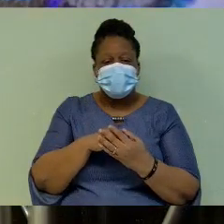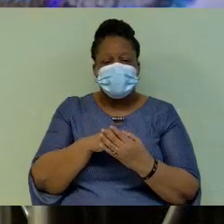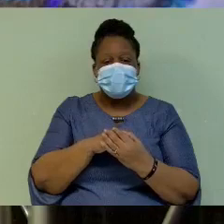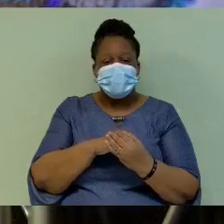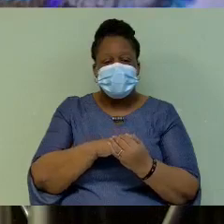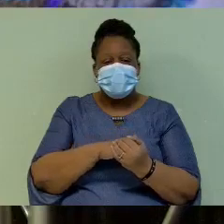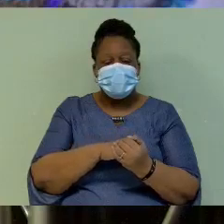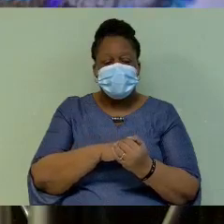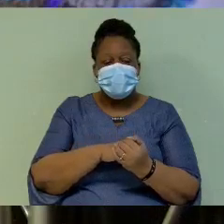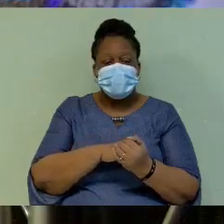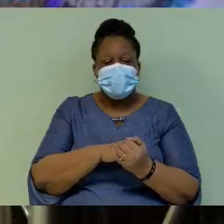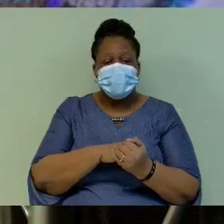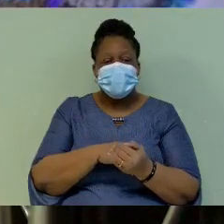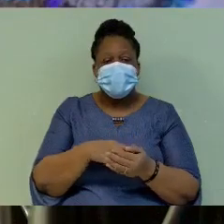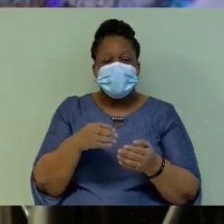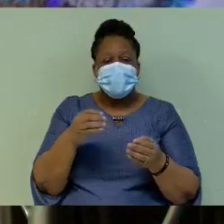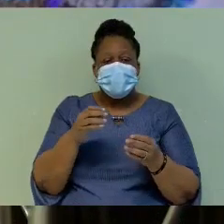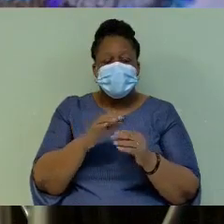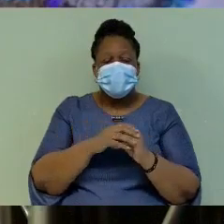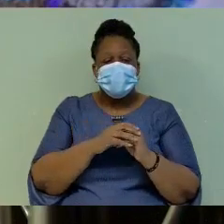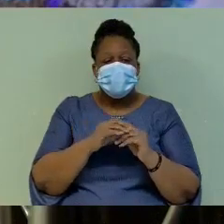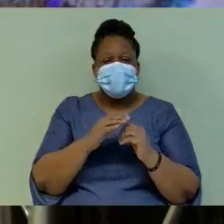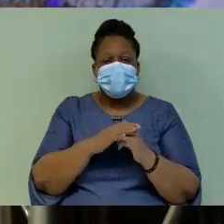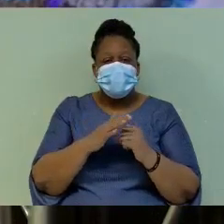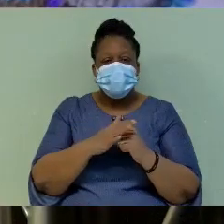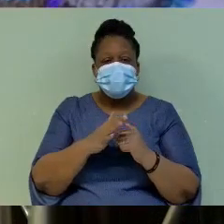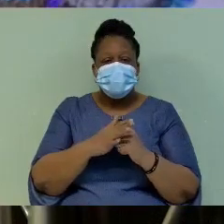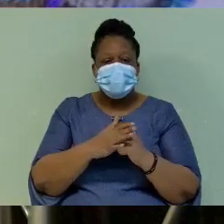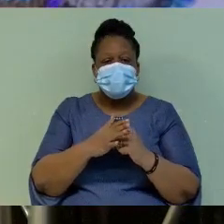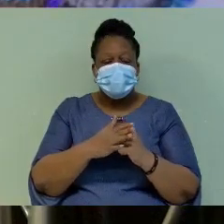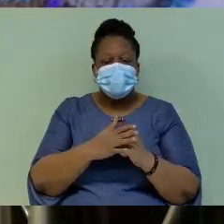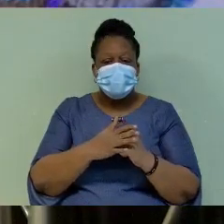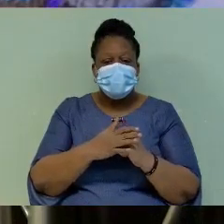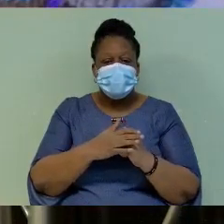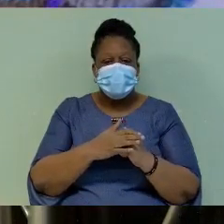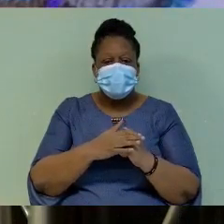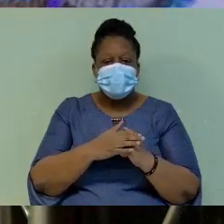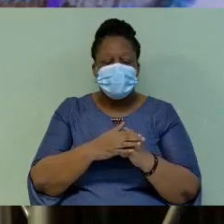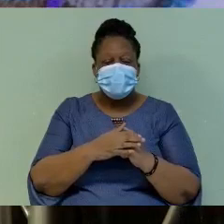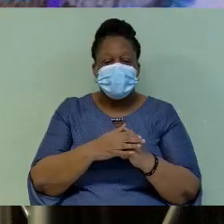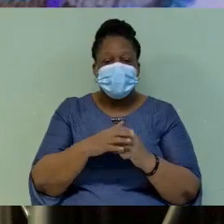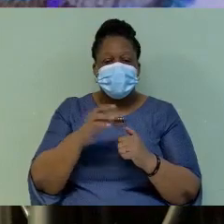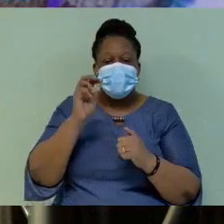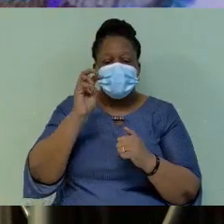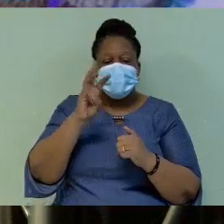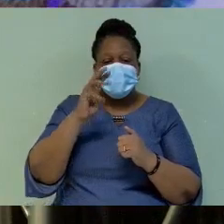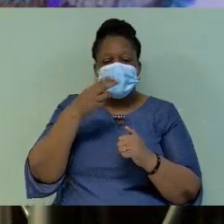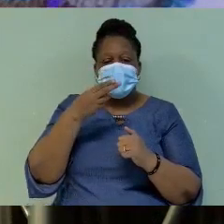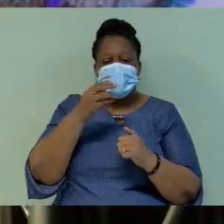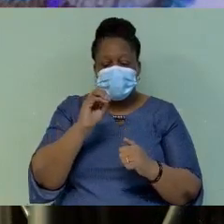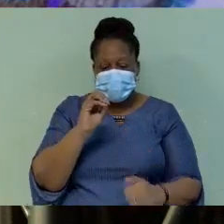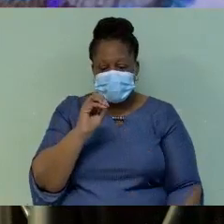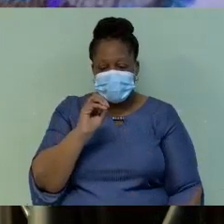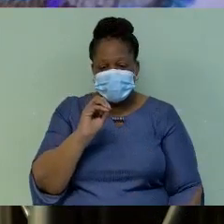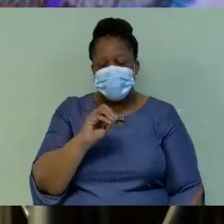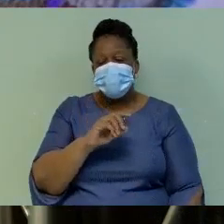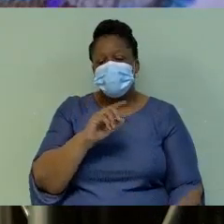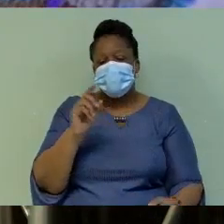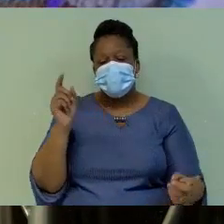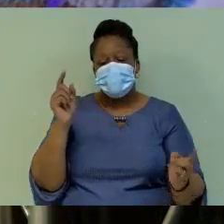of nurses and midwives in the delivery of quality health care. The WHO has estimated that in order to achieve